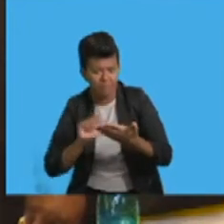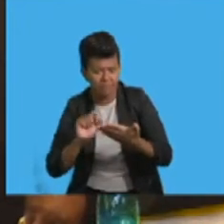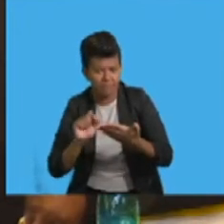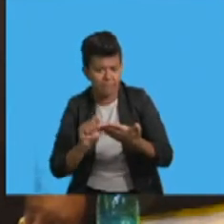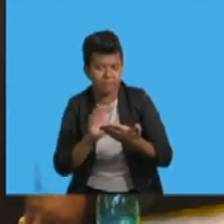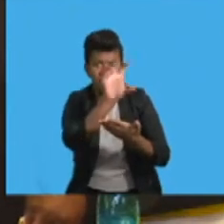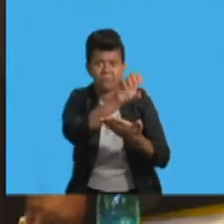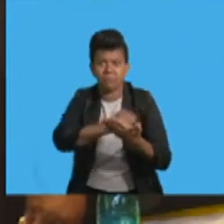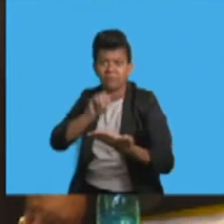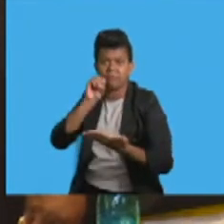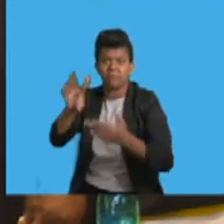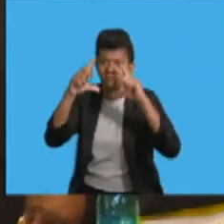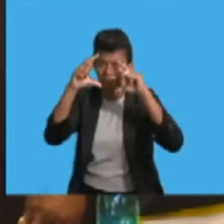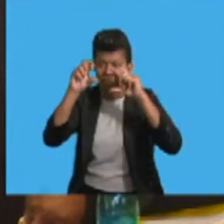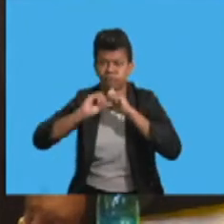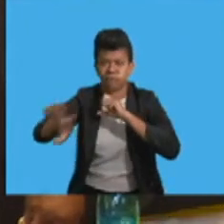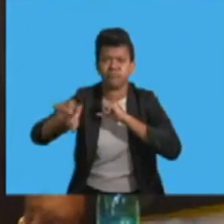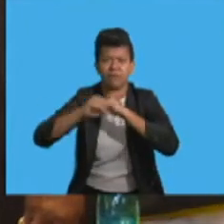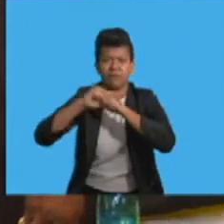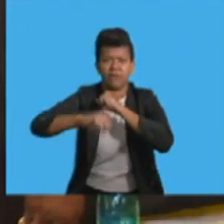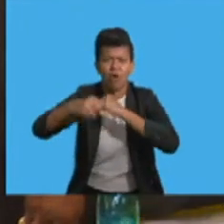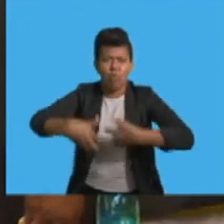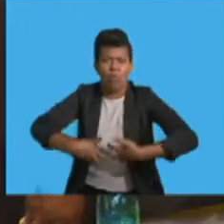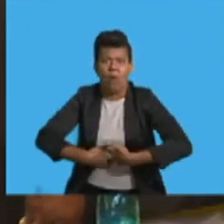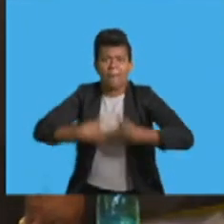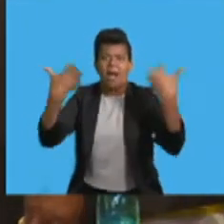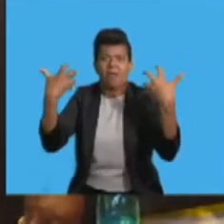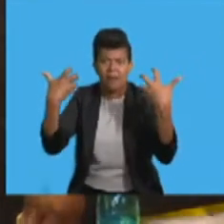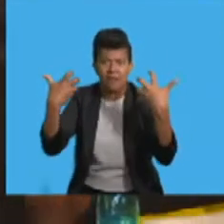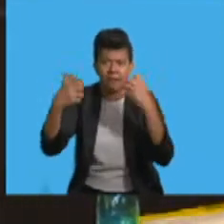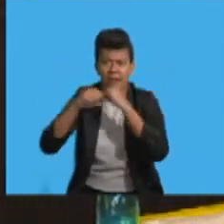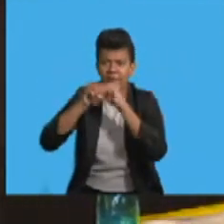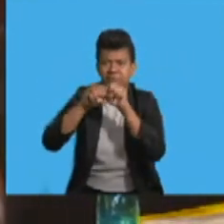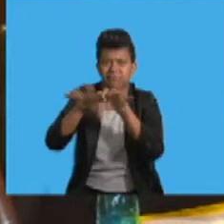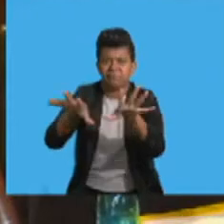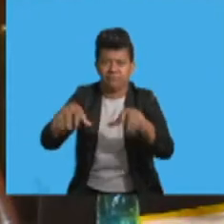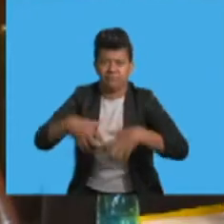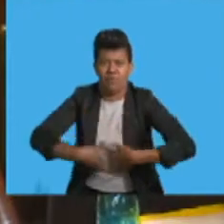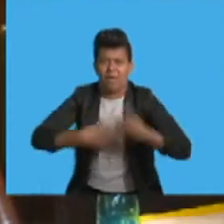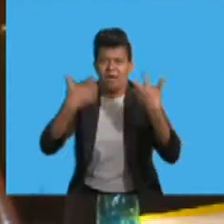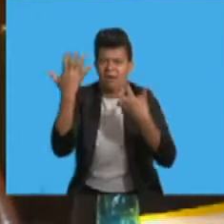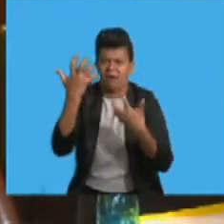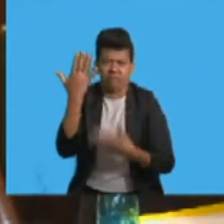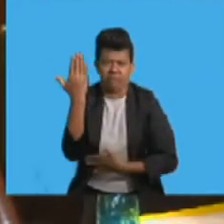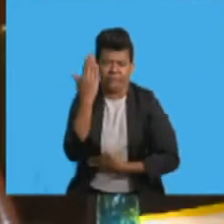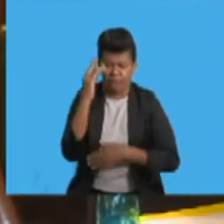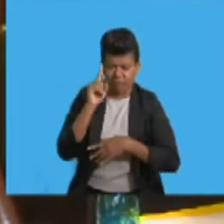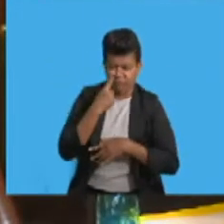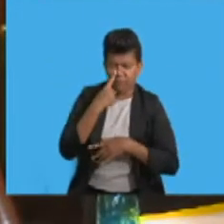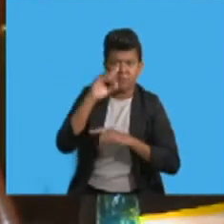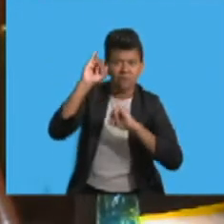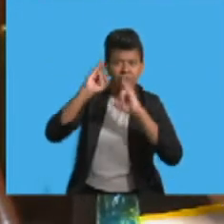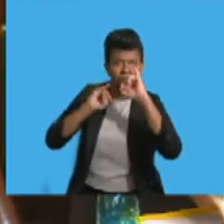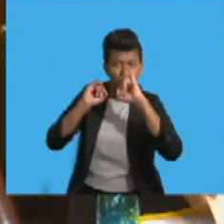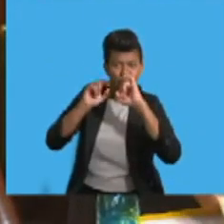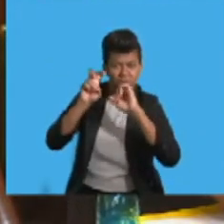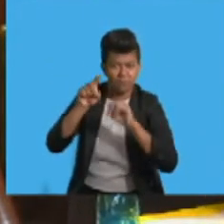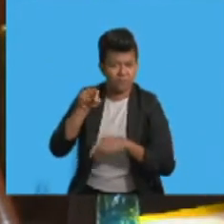the Fiji Police Force so that they can be investigated. And as I speak, Honourable